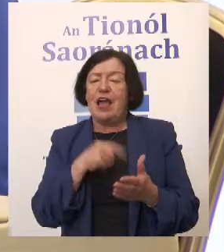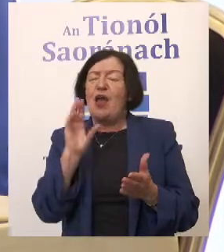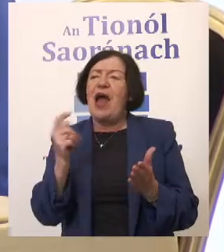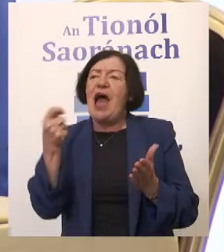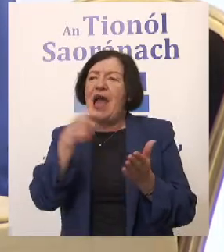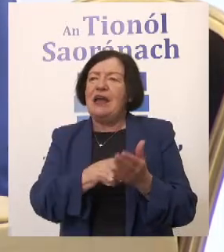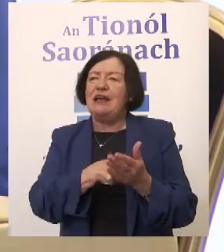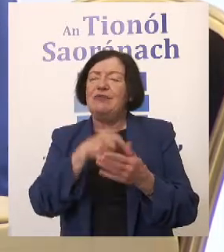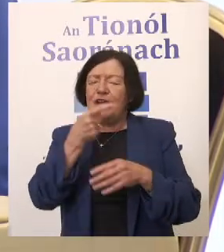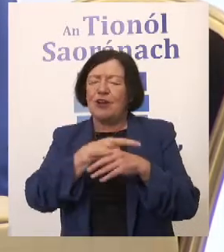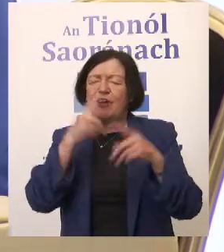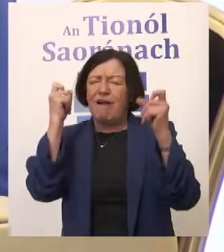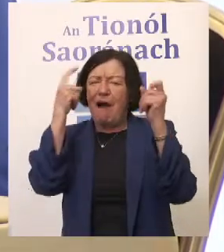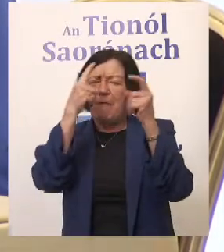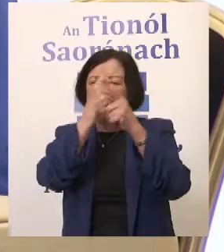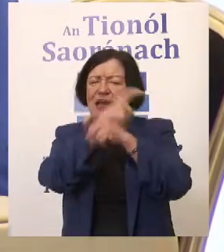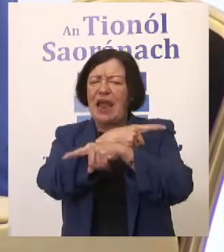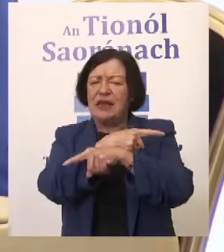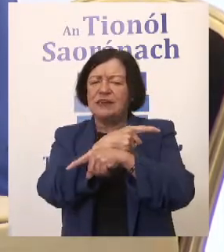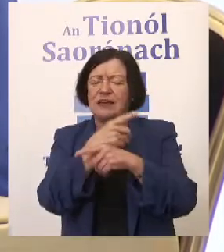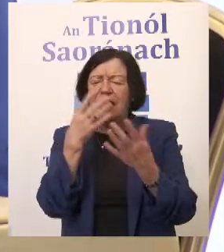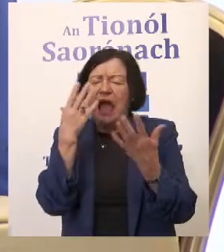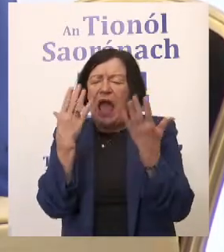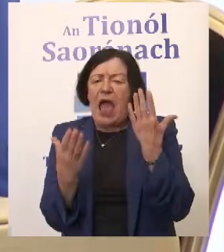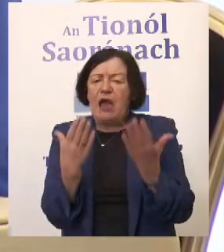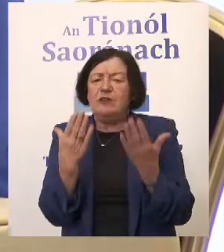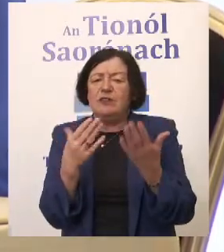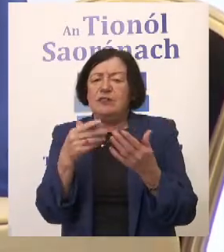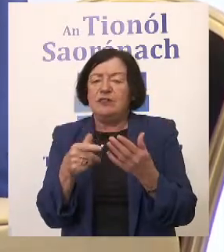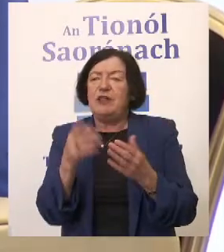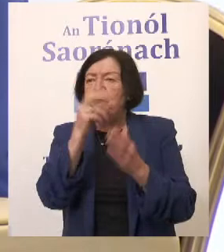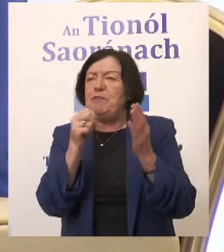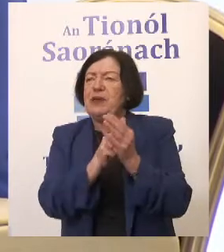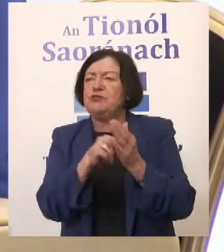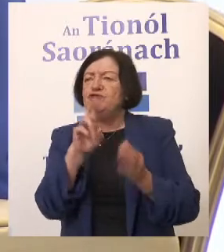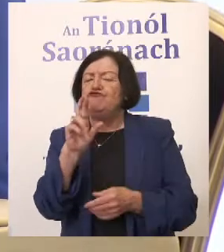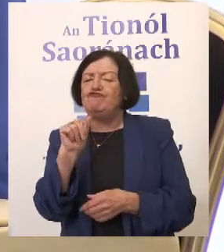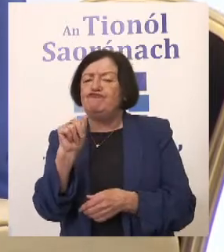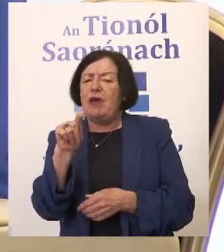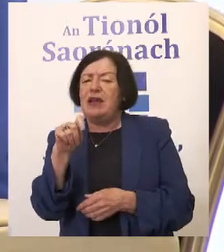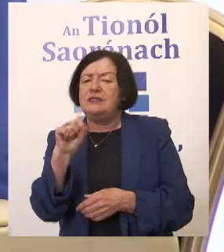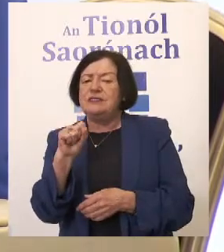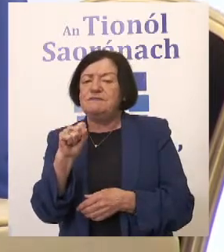also complicated, that the way in which the commercial rate is